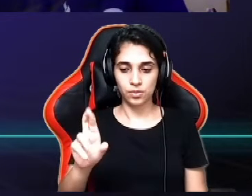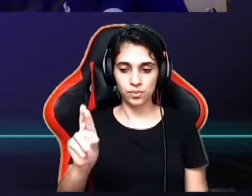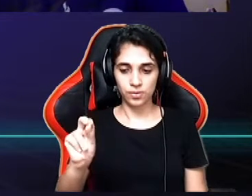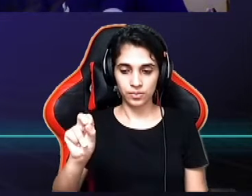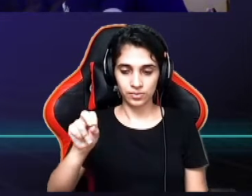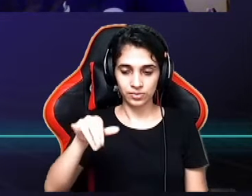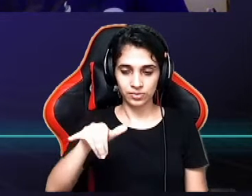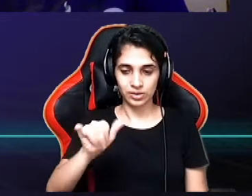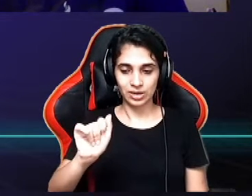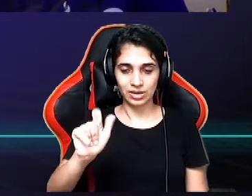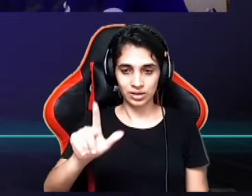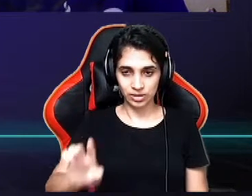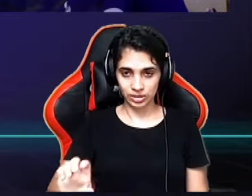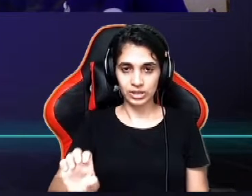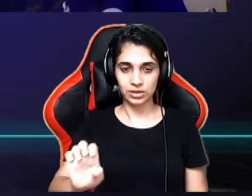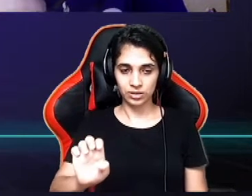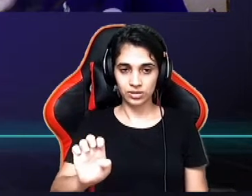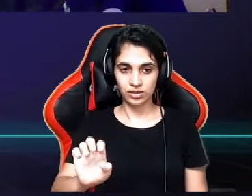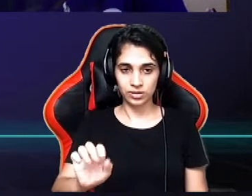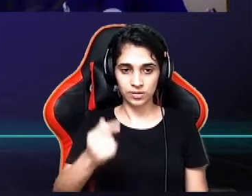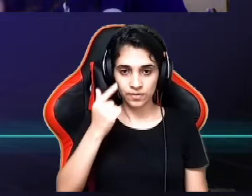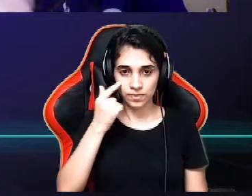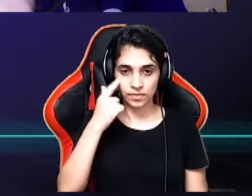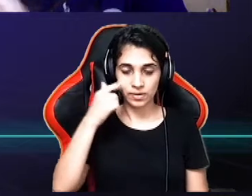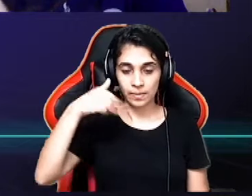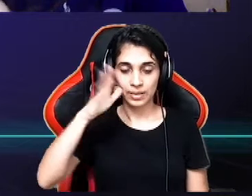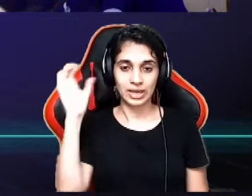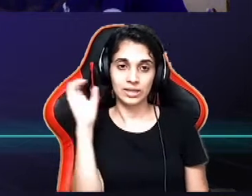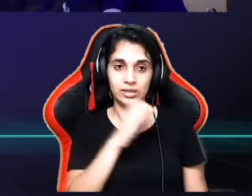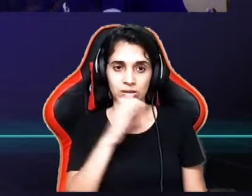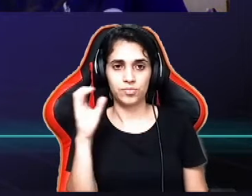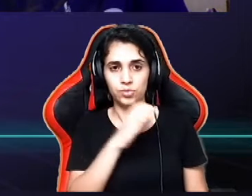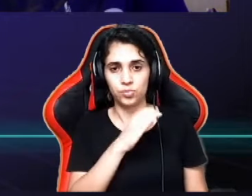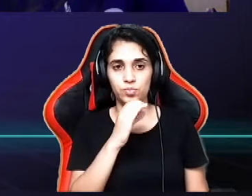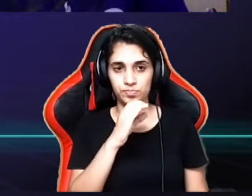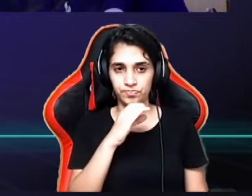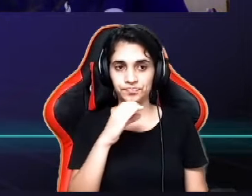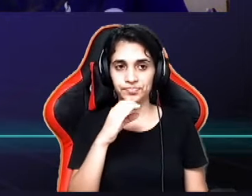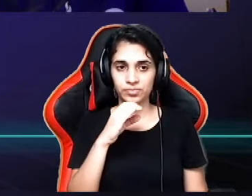royale, we bring something that is a bit,